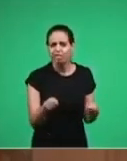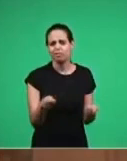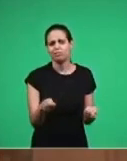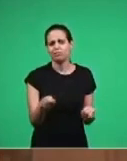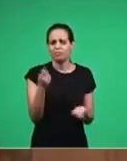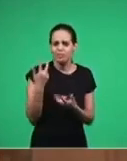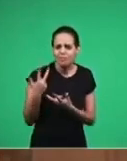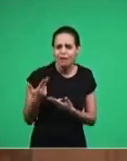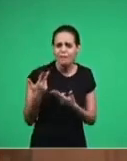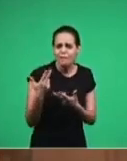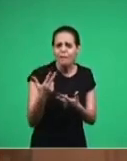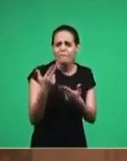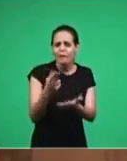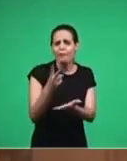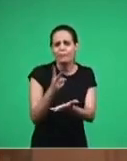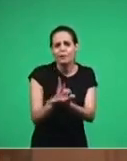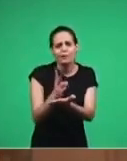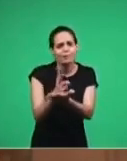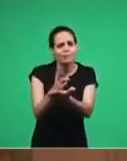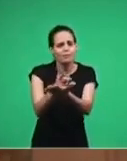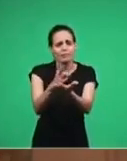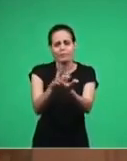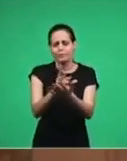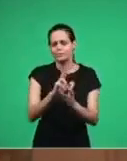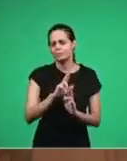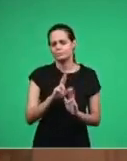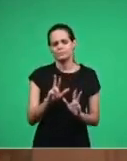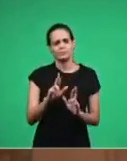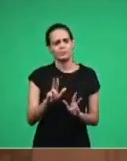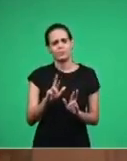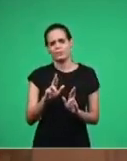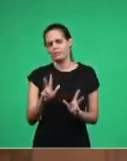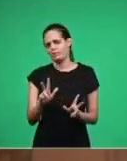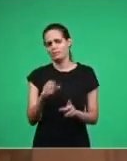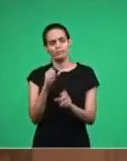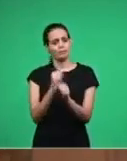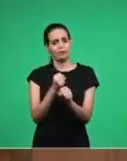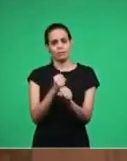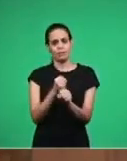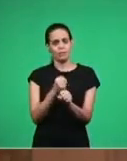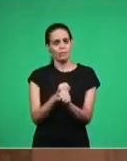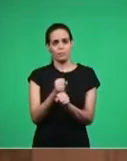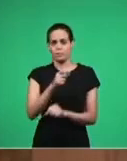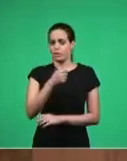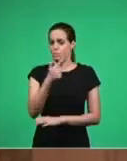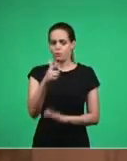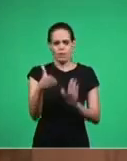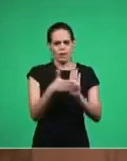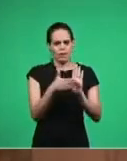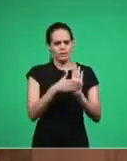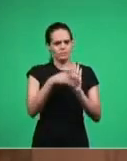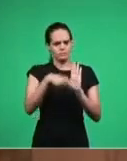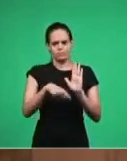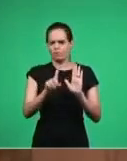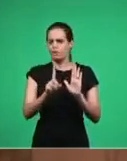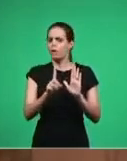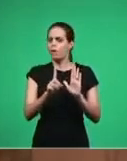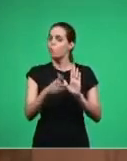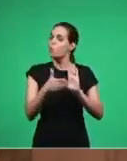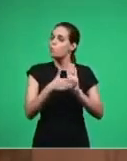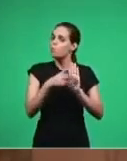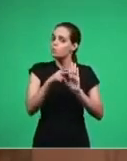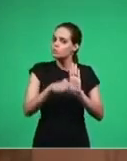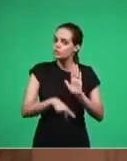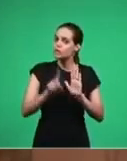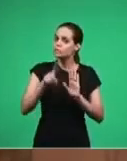Tradition is something that happens every day is the same thing, and it's not like this either. The work of the Lord